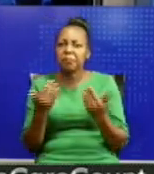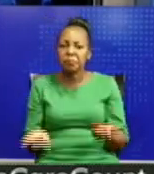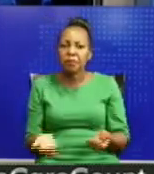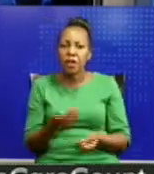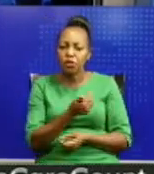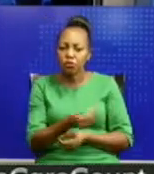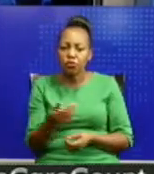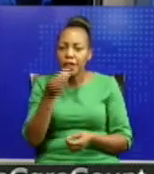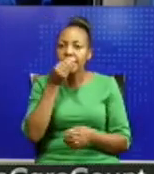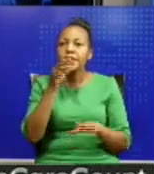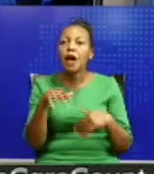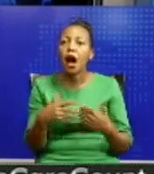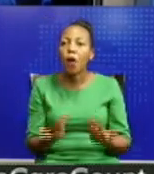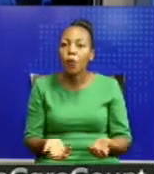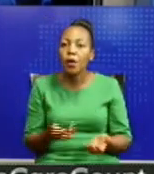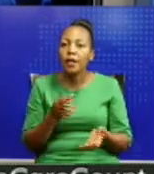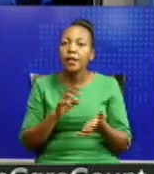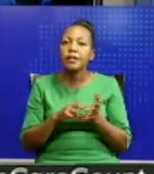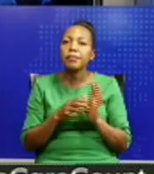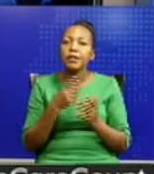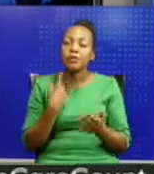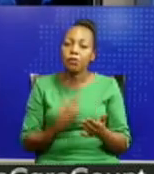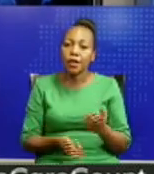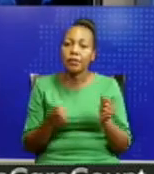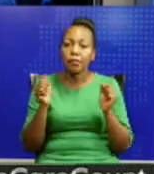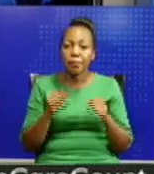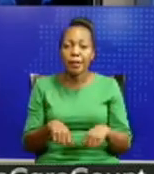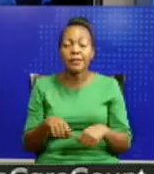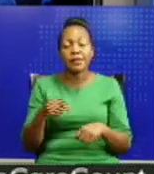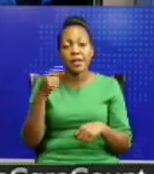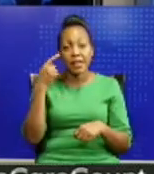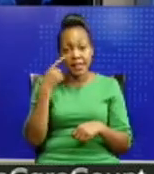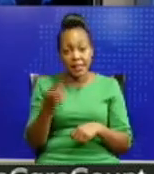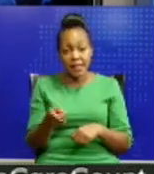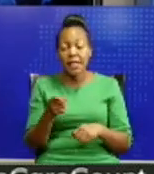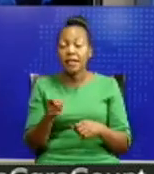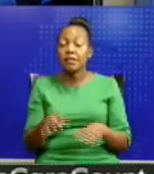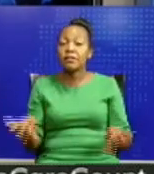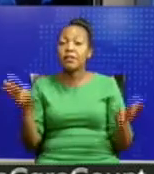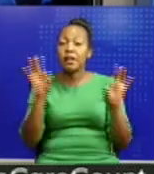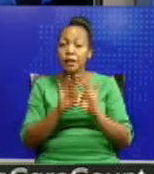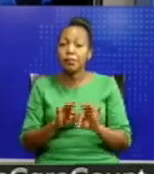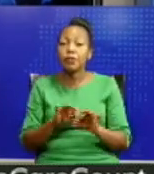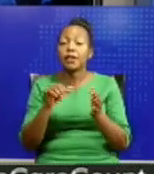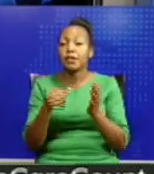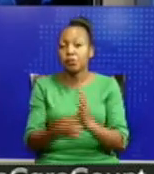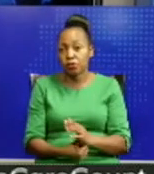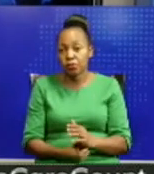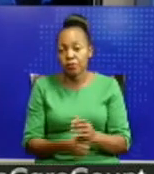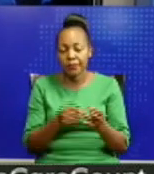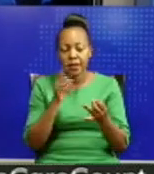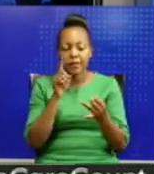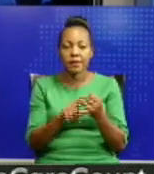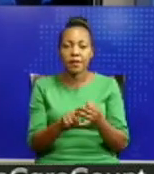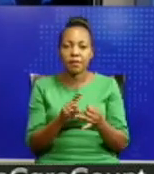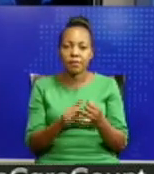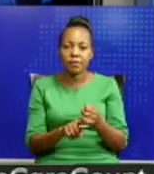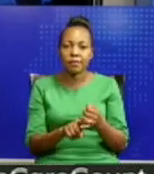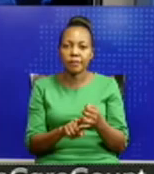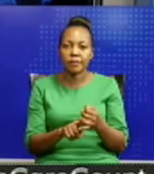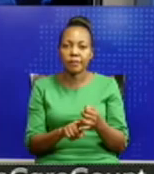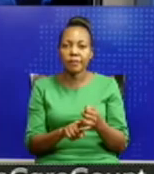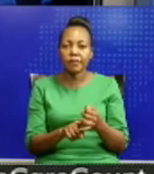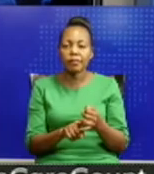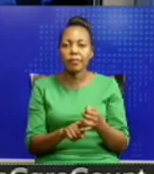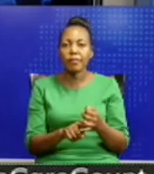are the children going to eat? That means we need to really look at this and embrace it as our role. Secondly, it